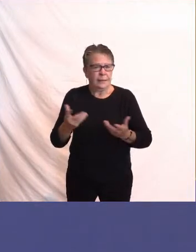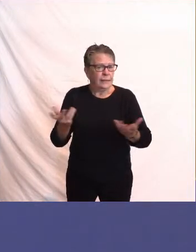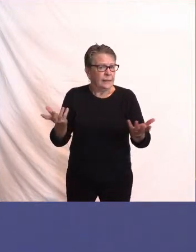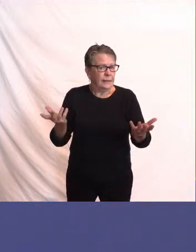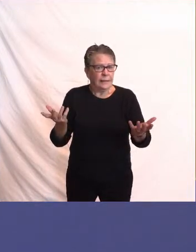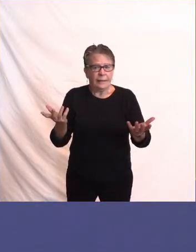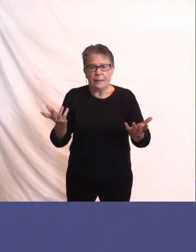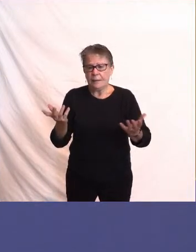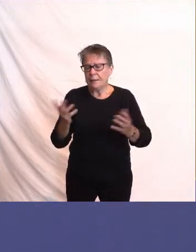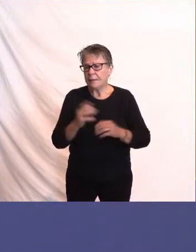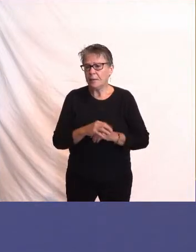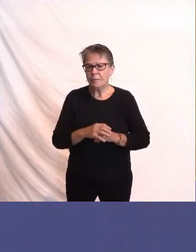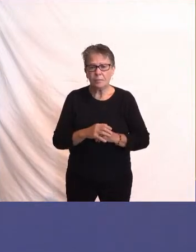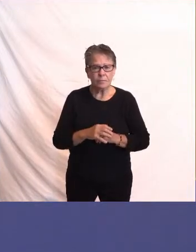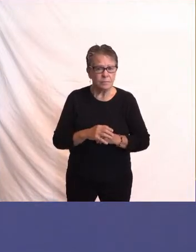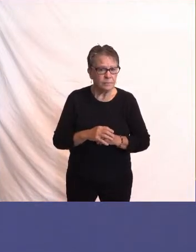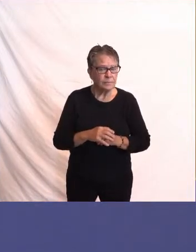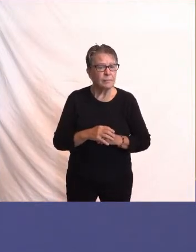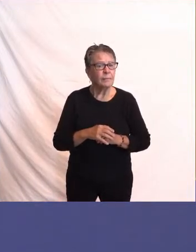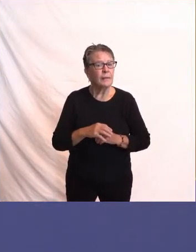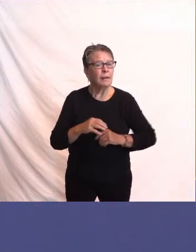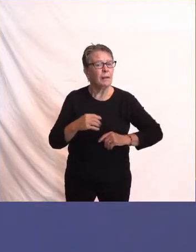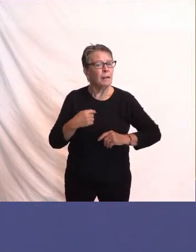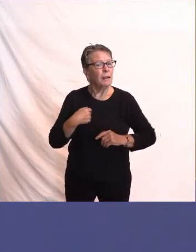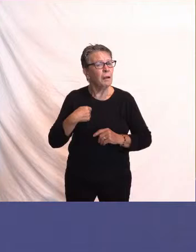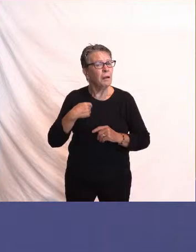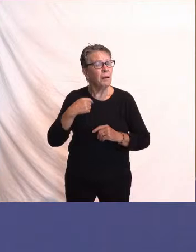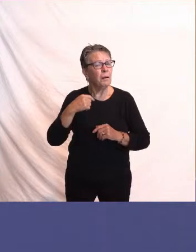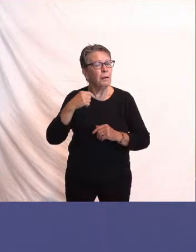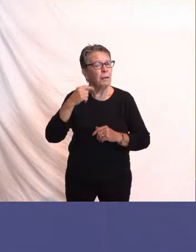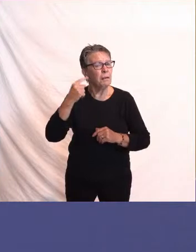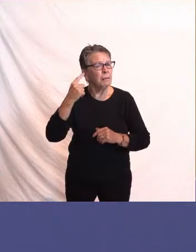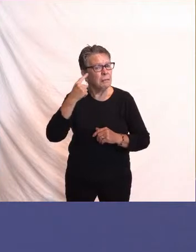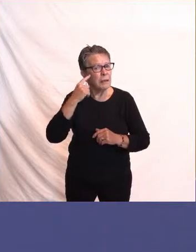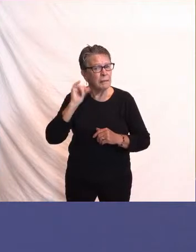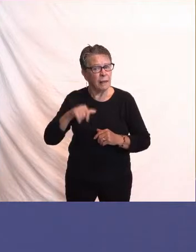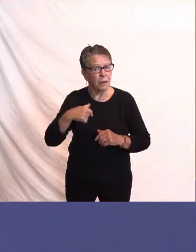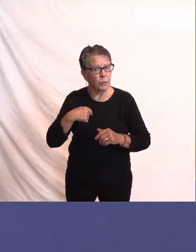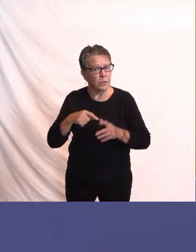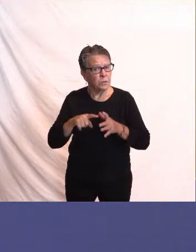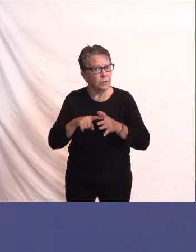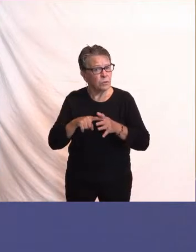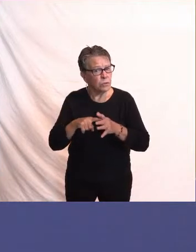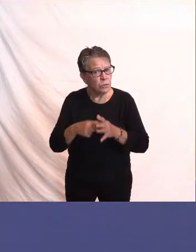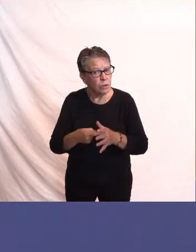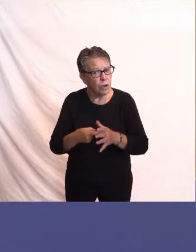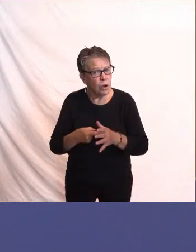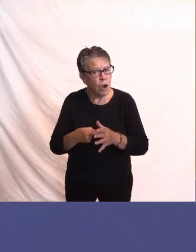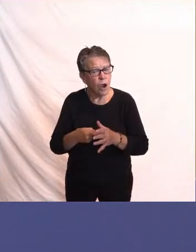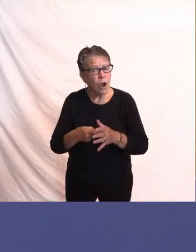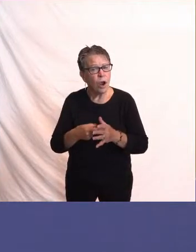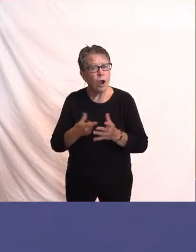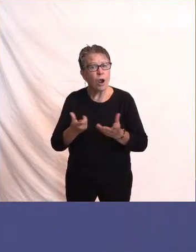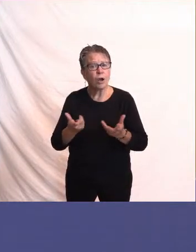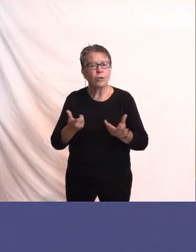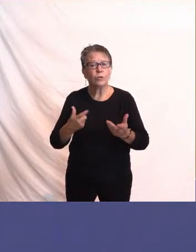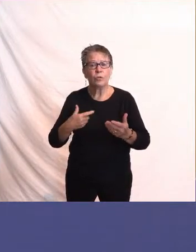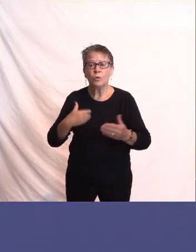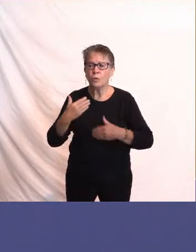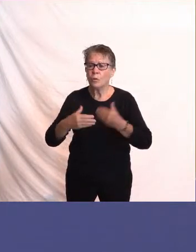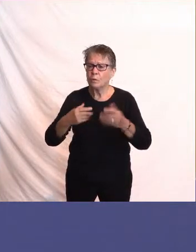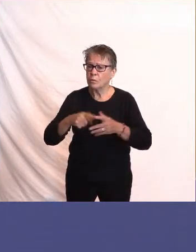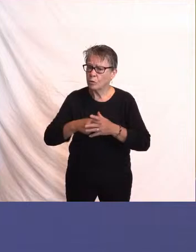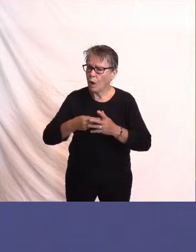is. We start at a very high place. I don't think we've made news yet on boosters for educators or